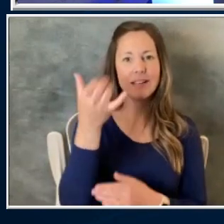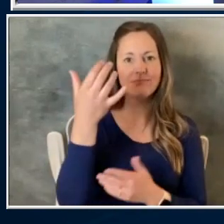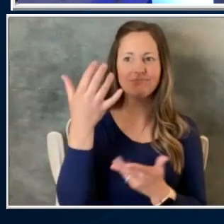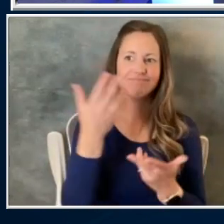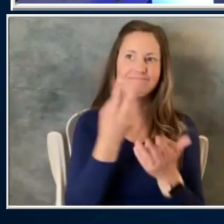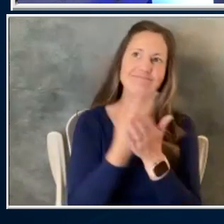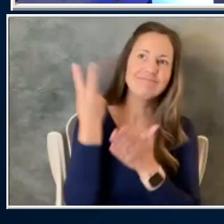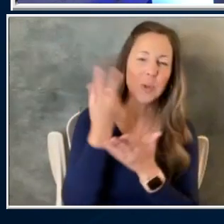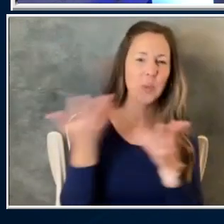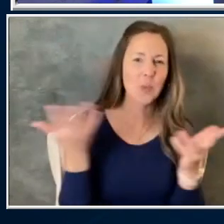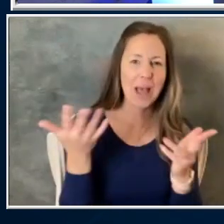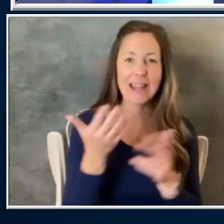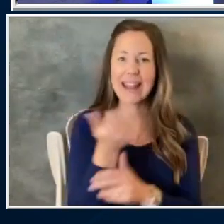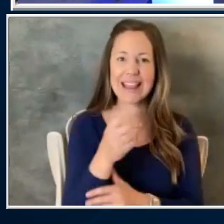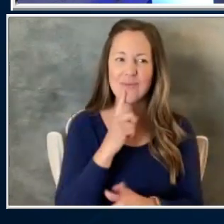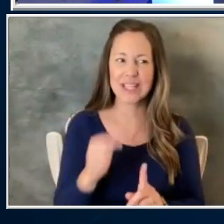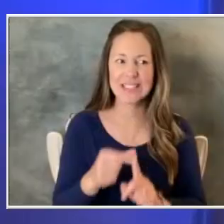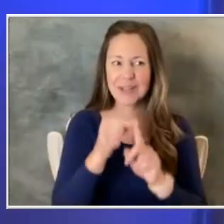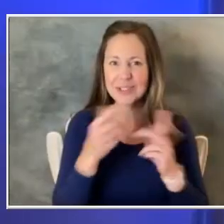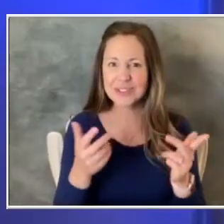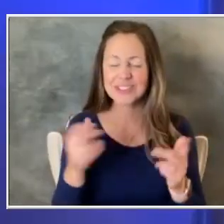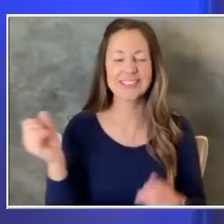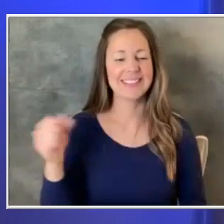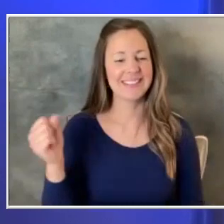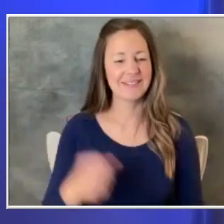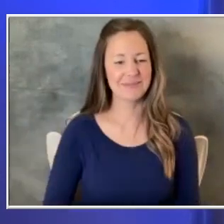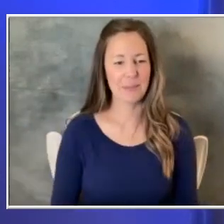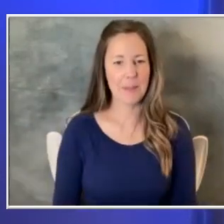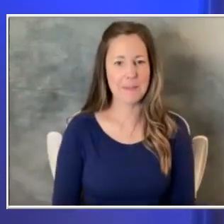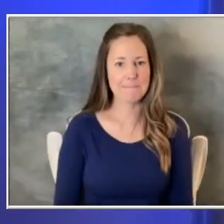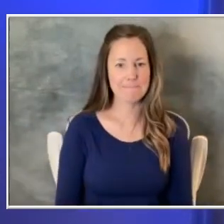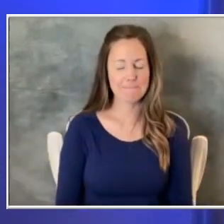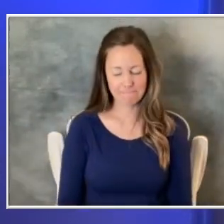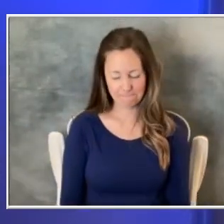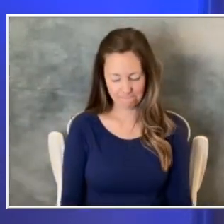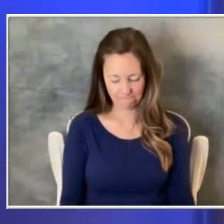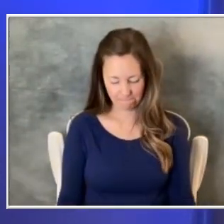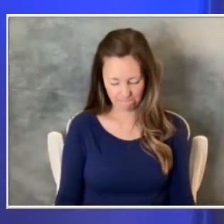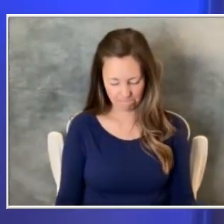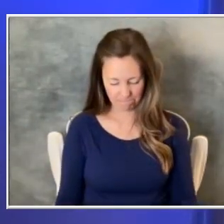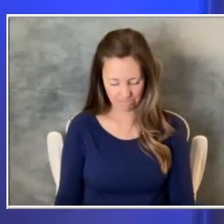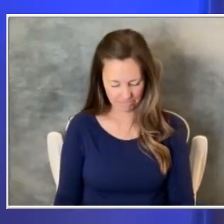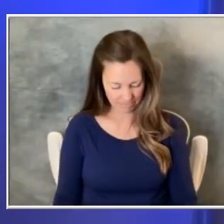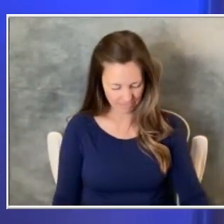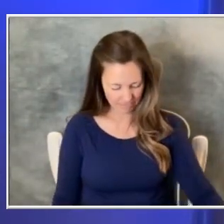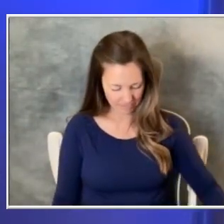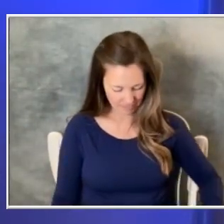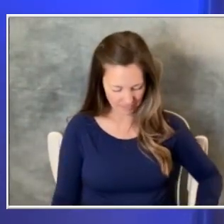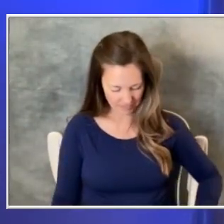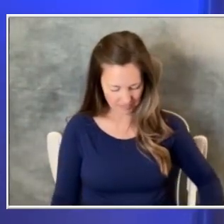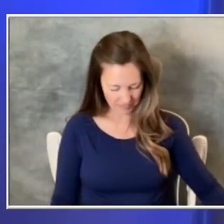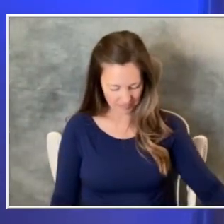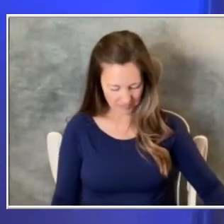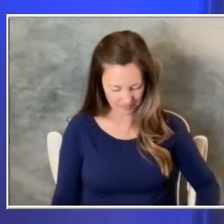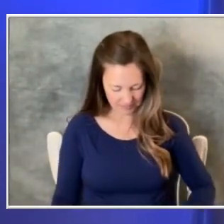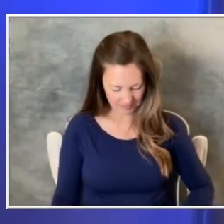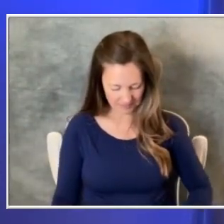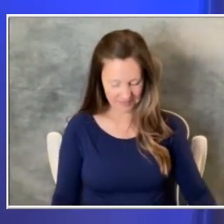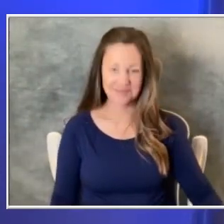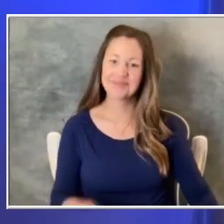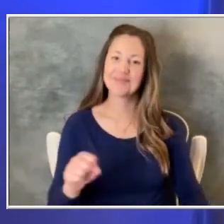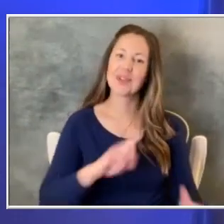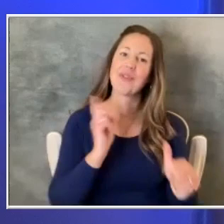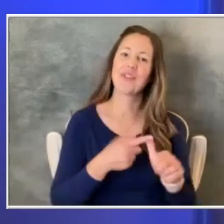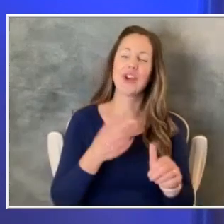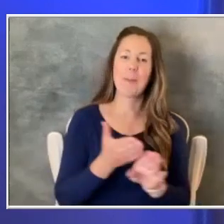or give us give us the goods? Yeah, so it wasn't even a regular season game. It was the first preseason game.